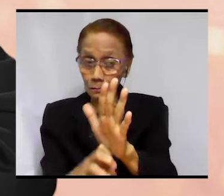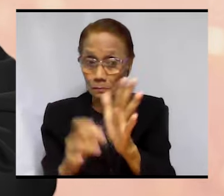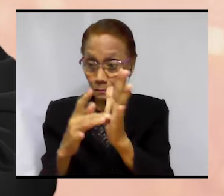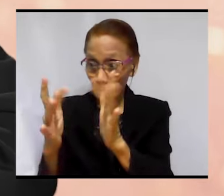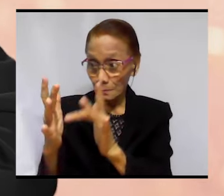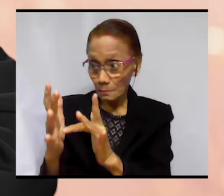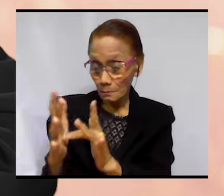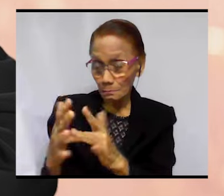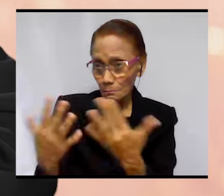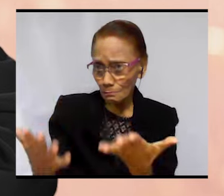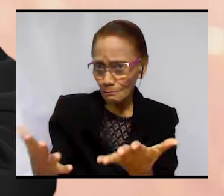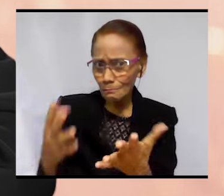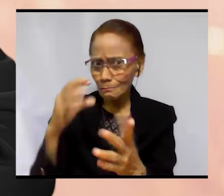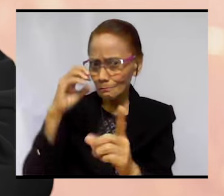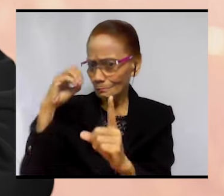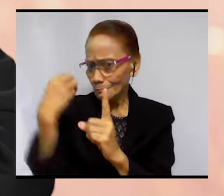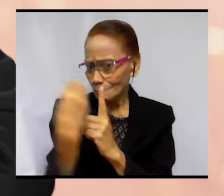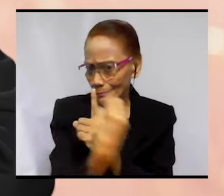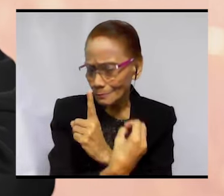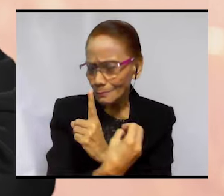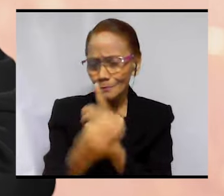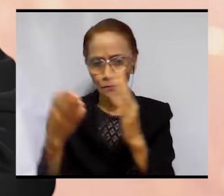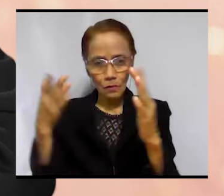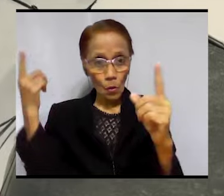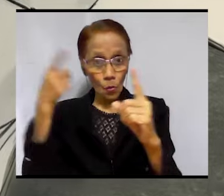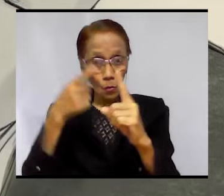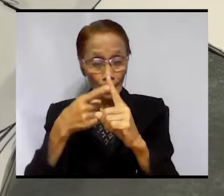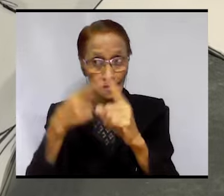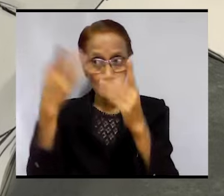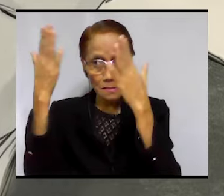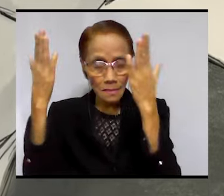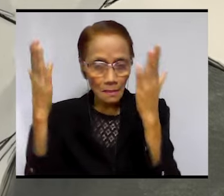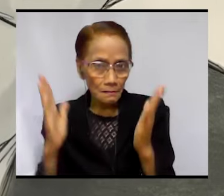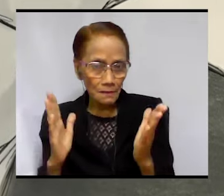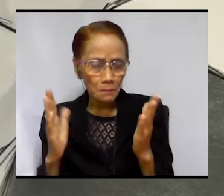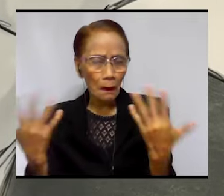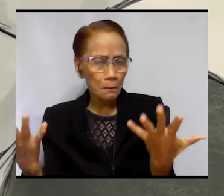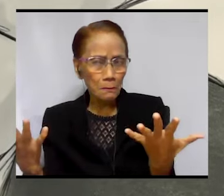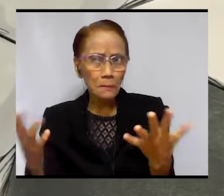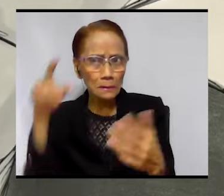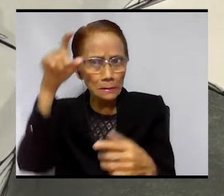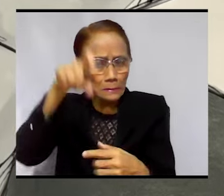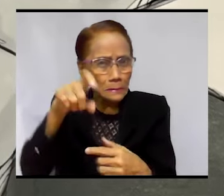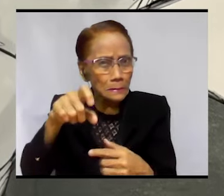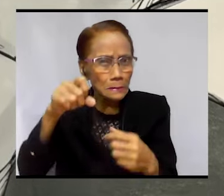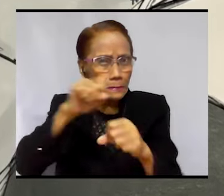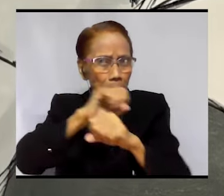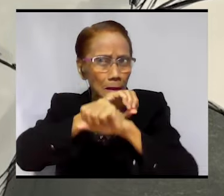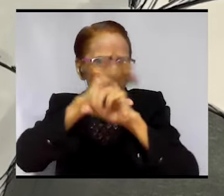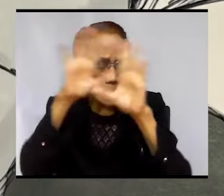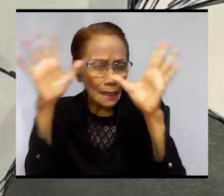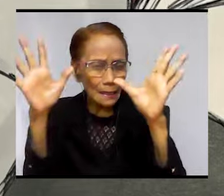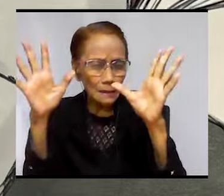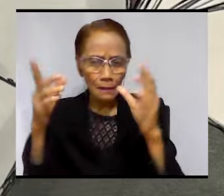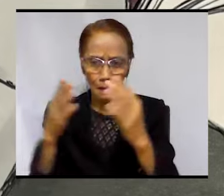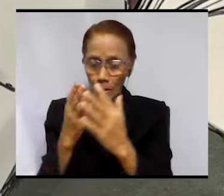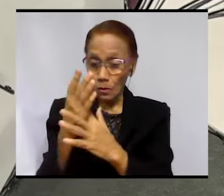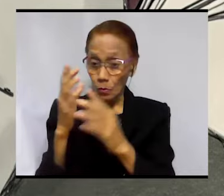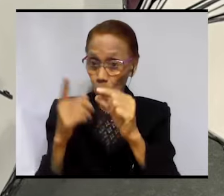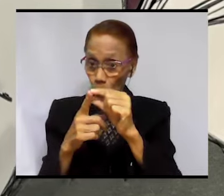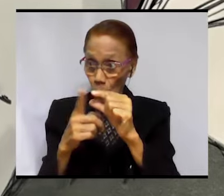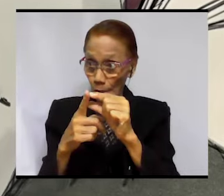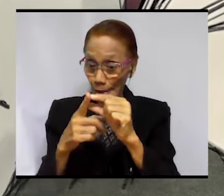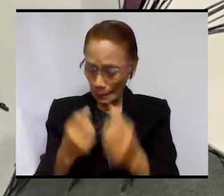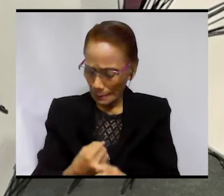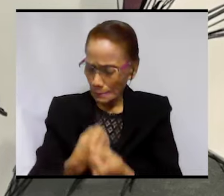gave is always oriented towards service. It is a service to enlighten the people through words that